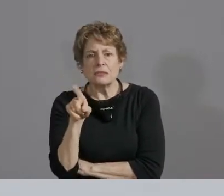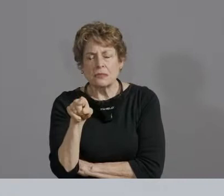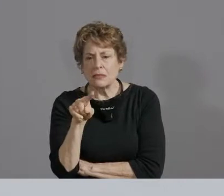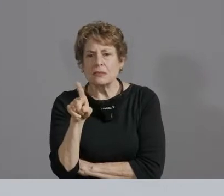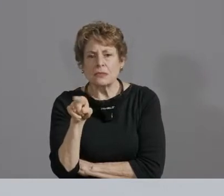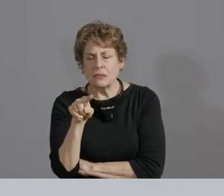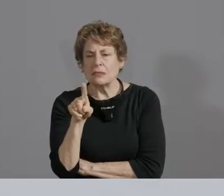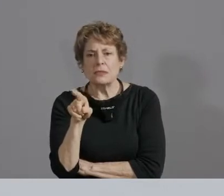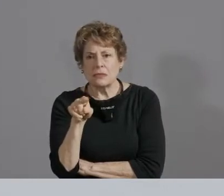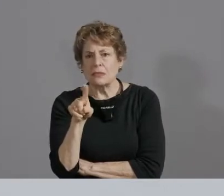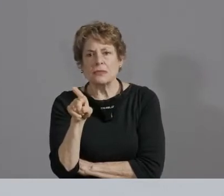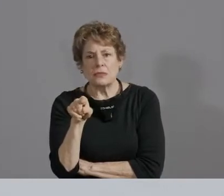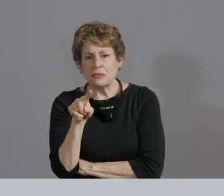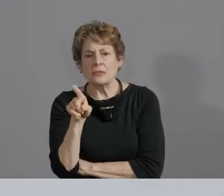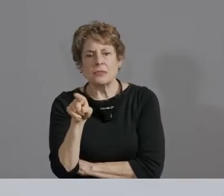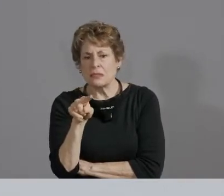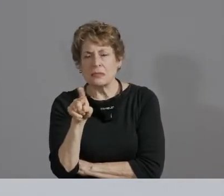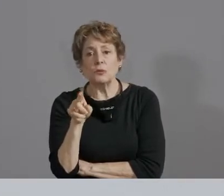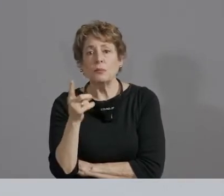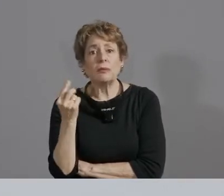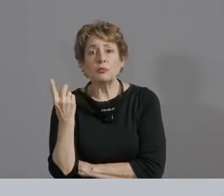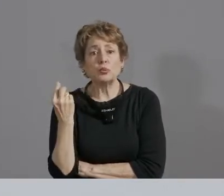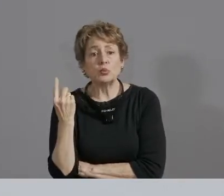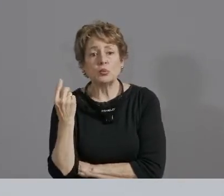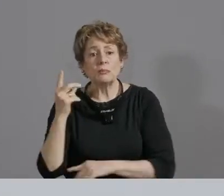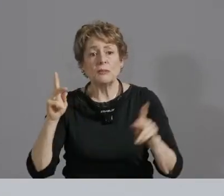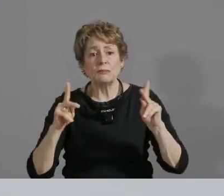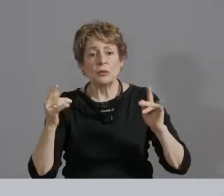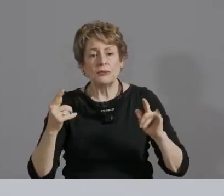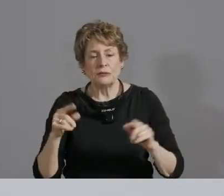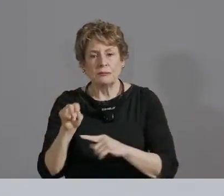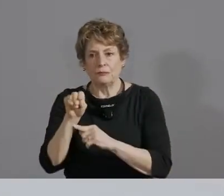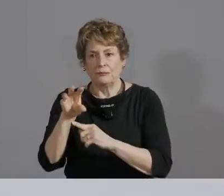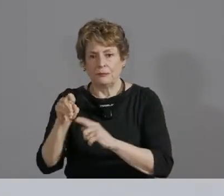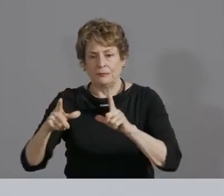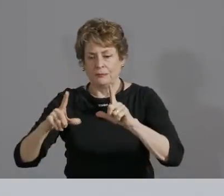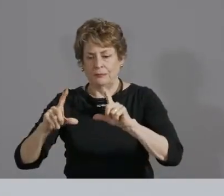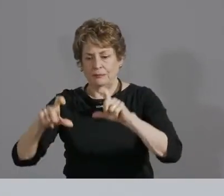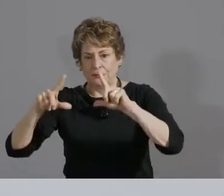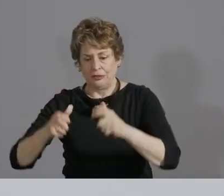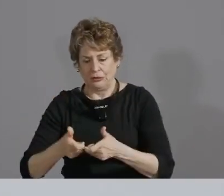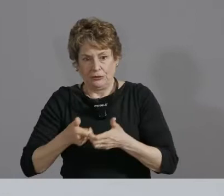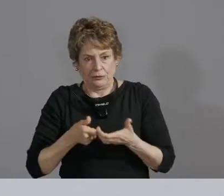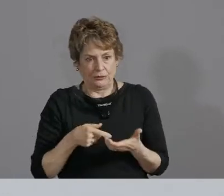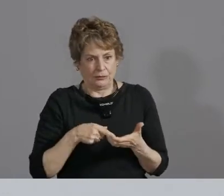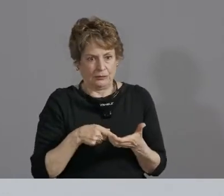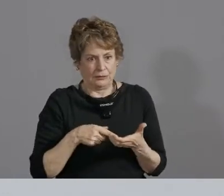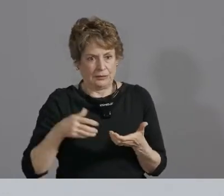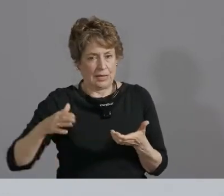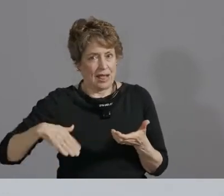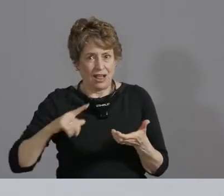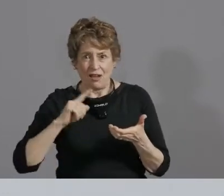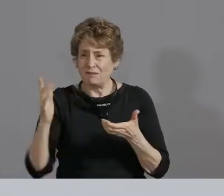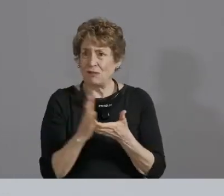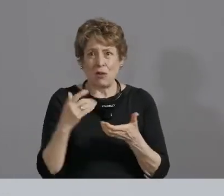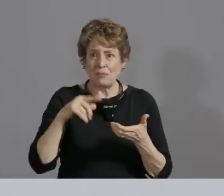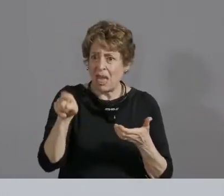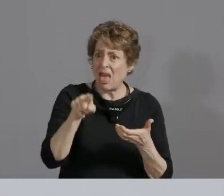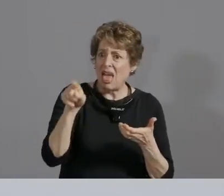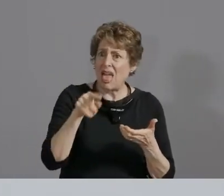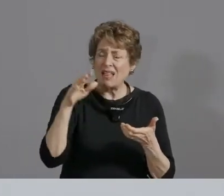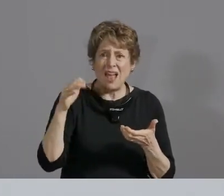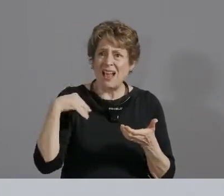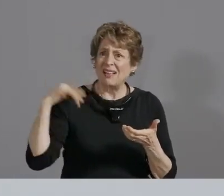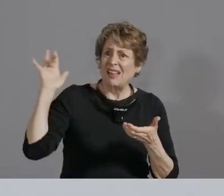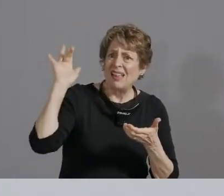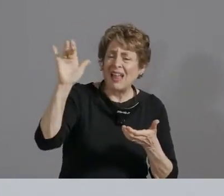doing was taking screenshots of that appointment that wasn't actually confirmed in the system. What we were trying to do was to